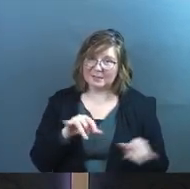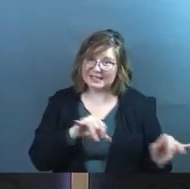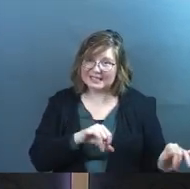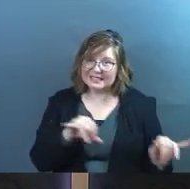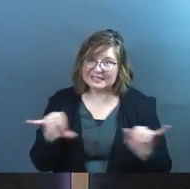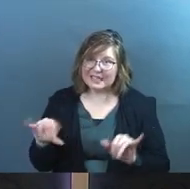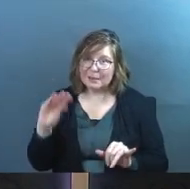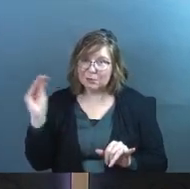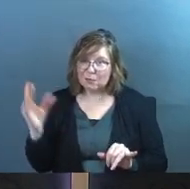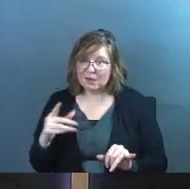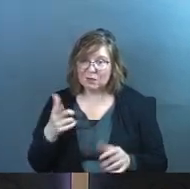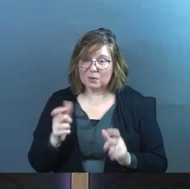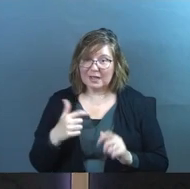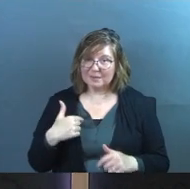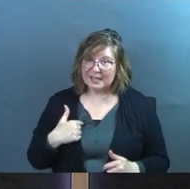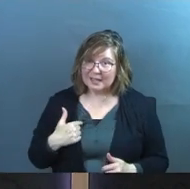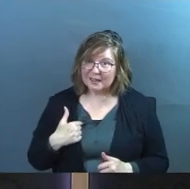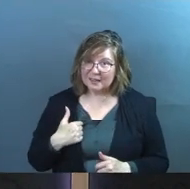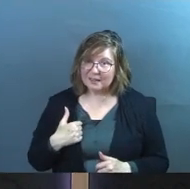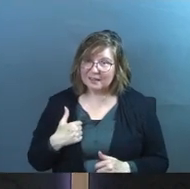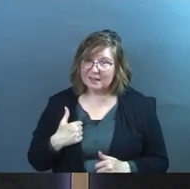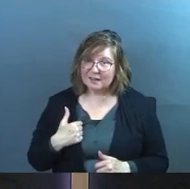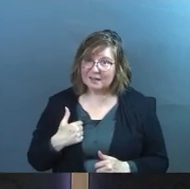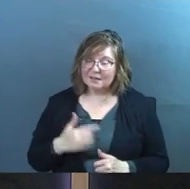the same grace that you give me?